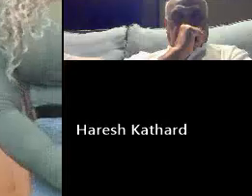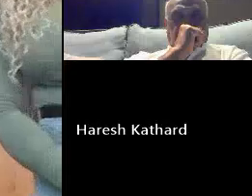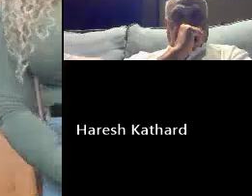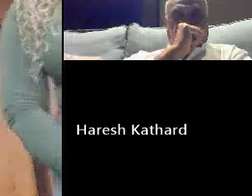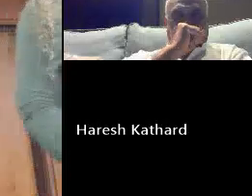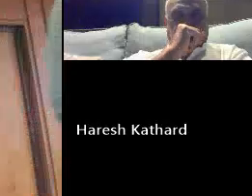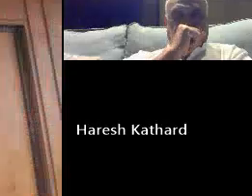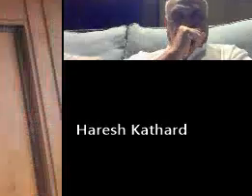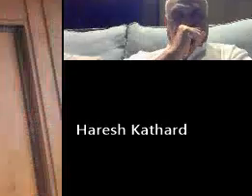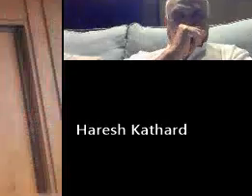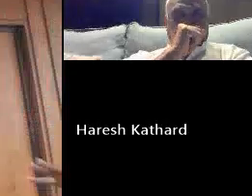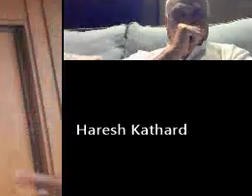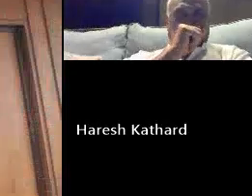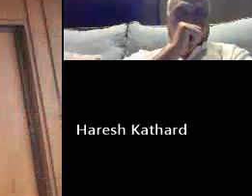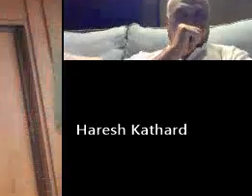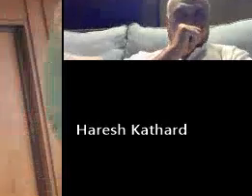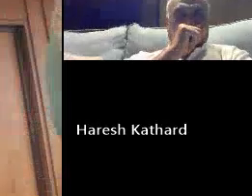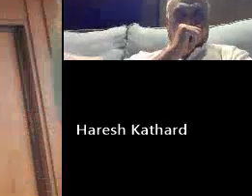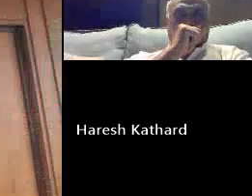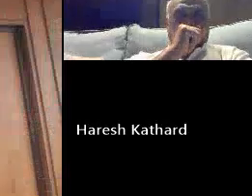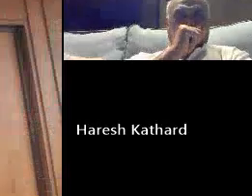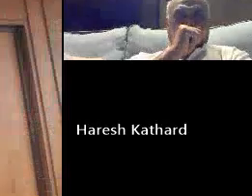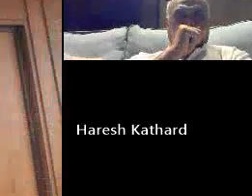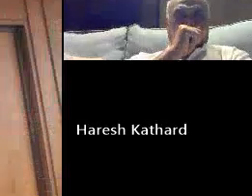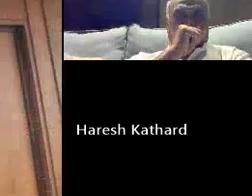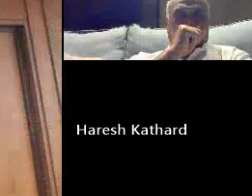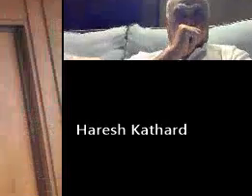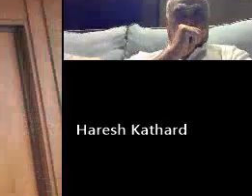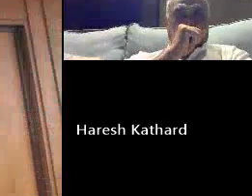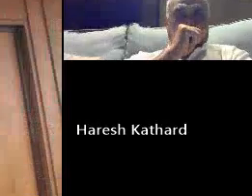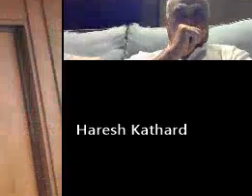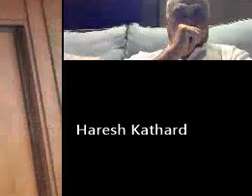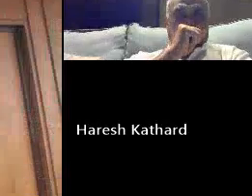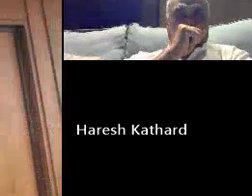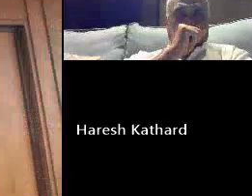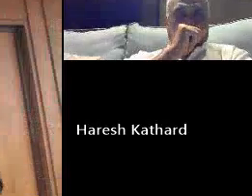Hi, how's it going? How are you? How are you?